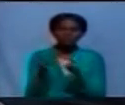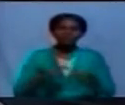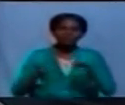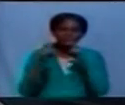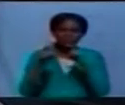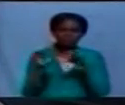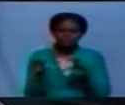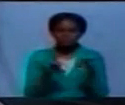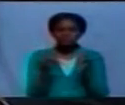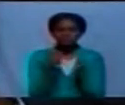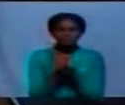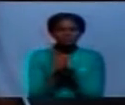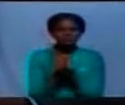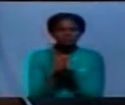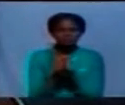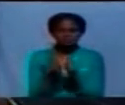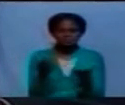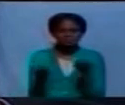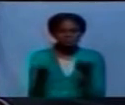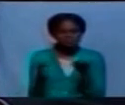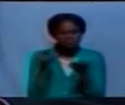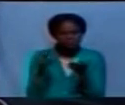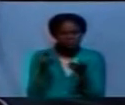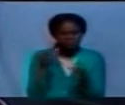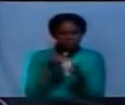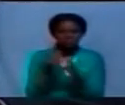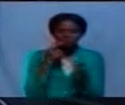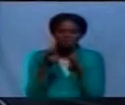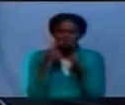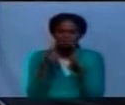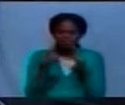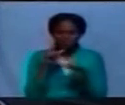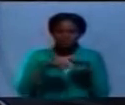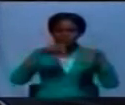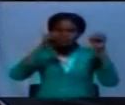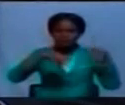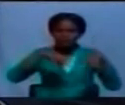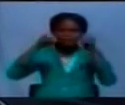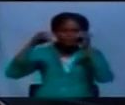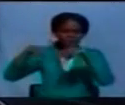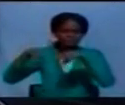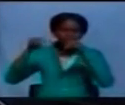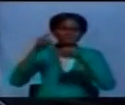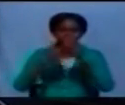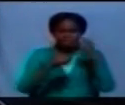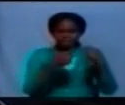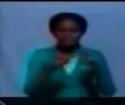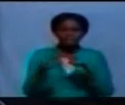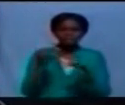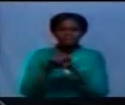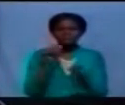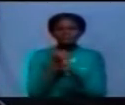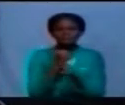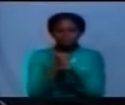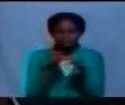with the weather-induced factors. We're talking of load shedding, which is affecting production